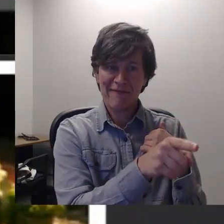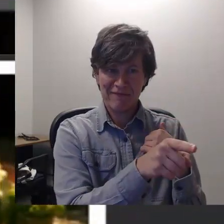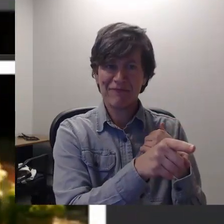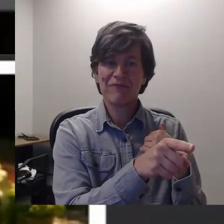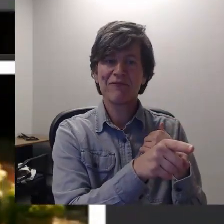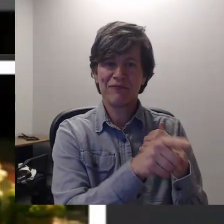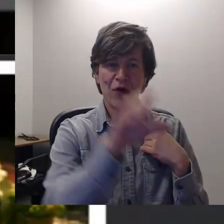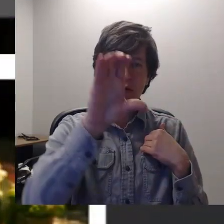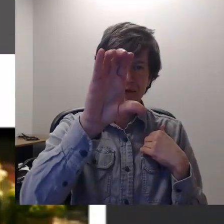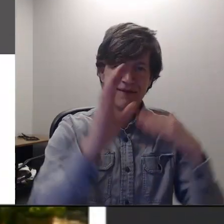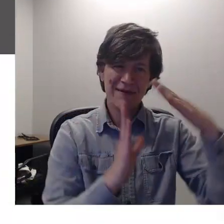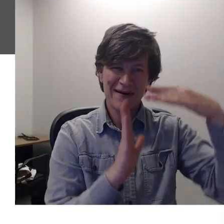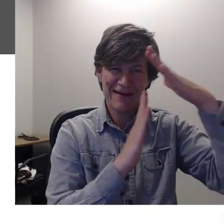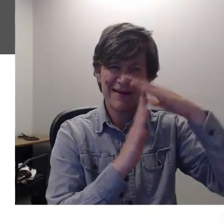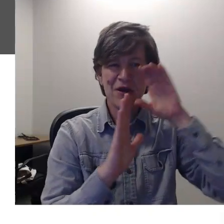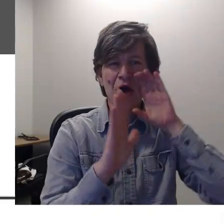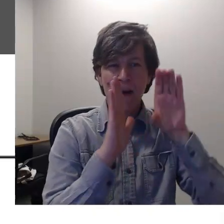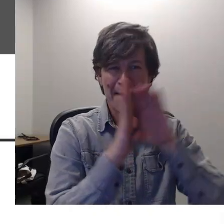3s.